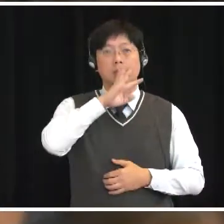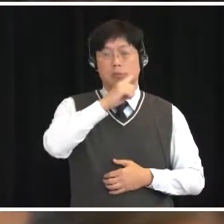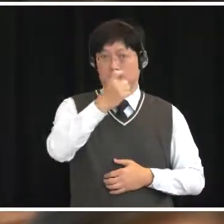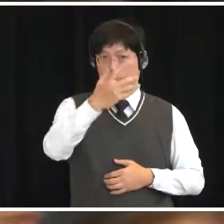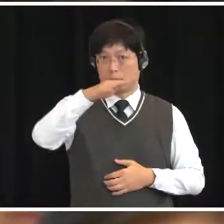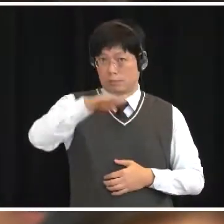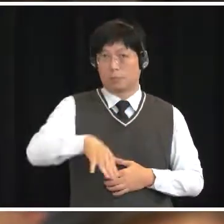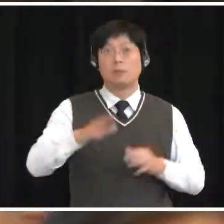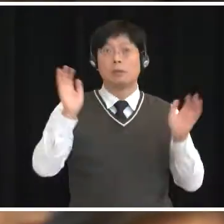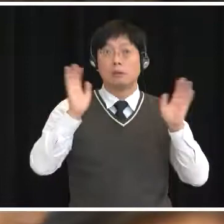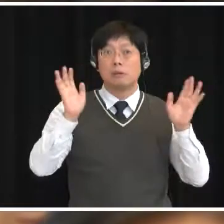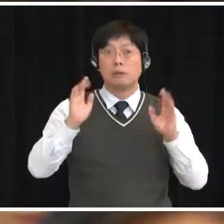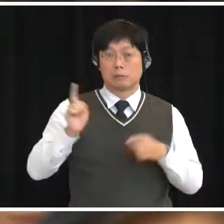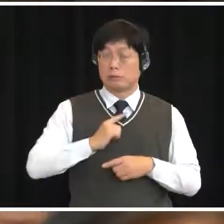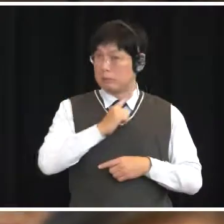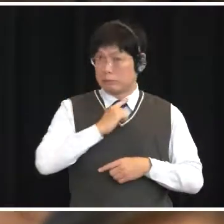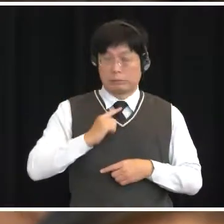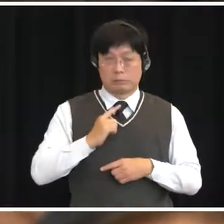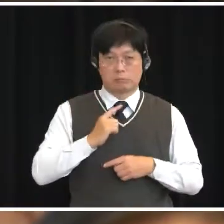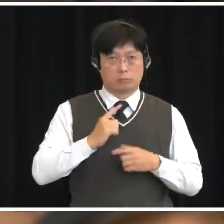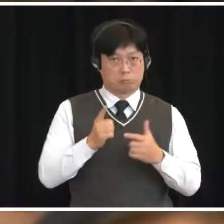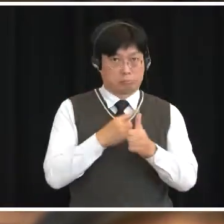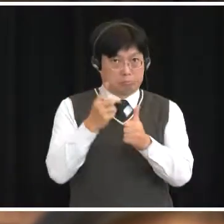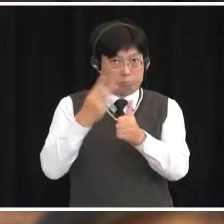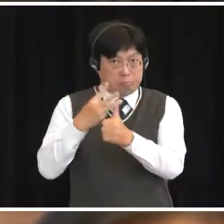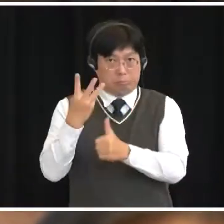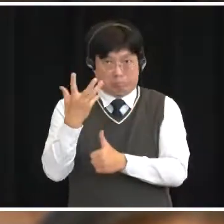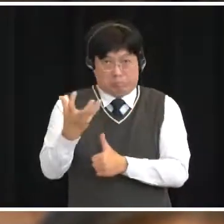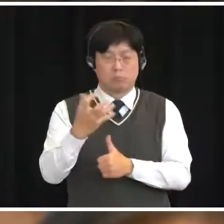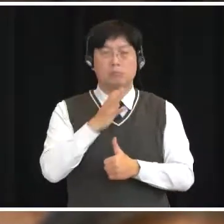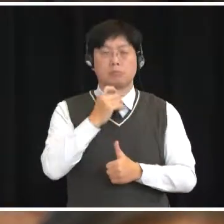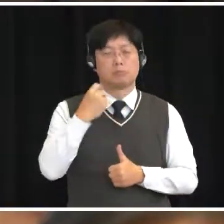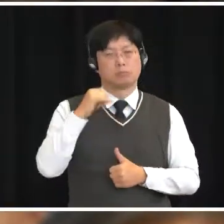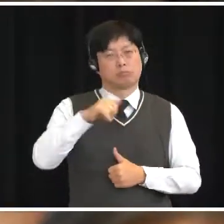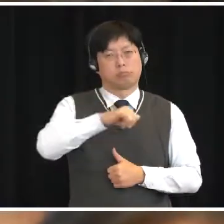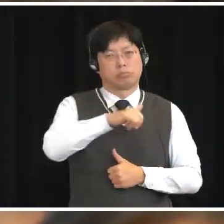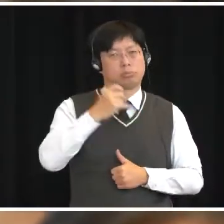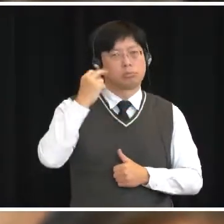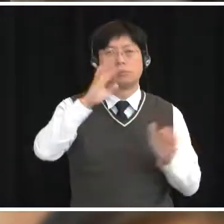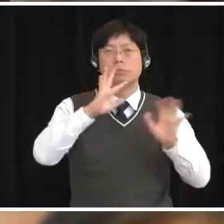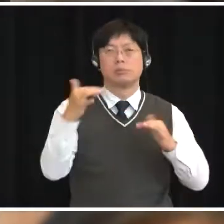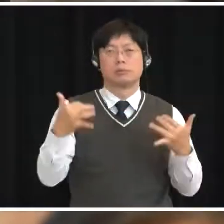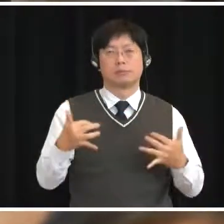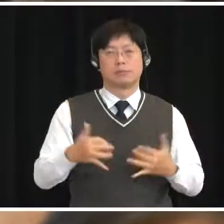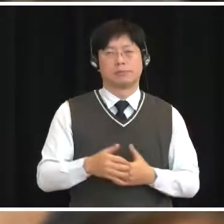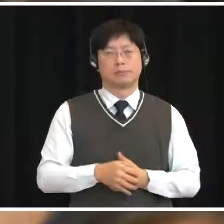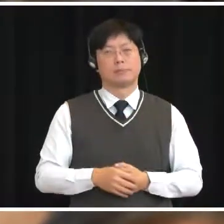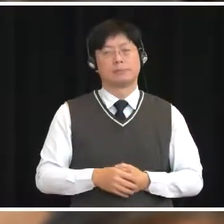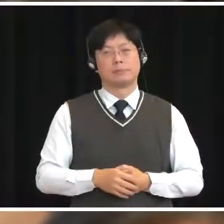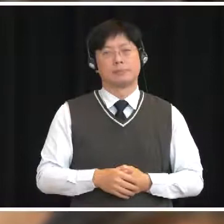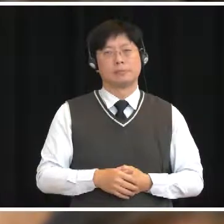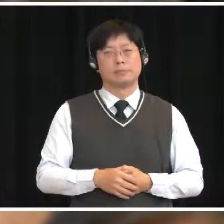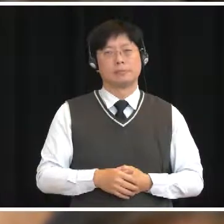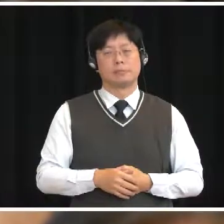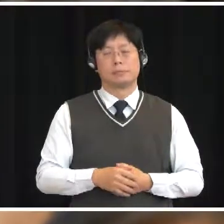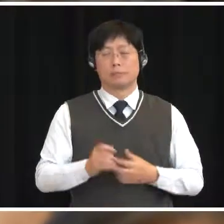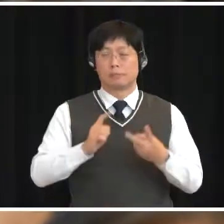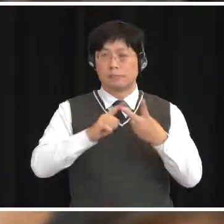attempted suicide. And it seems that love relations